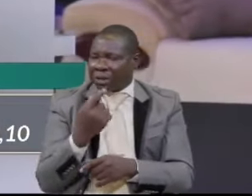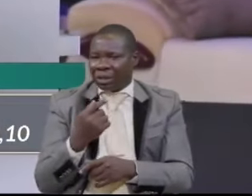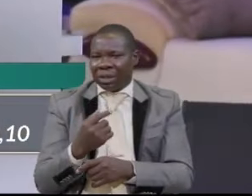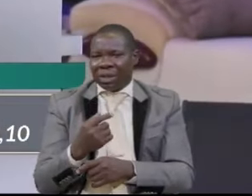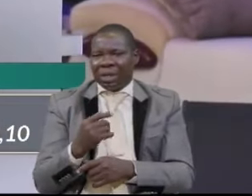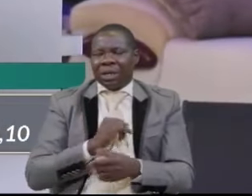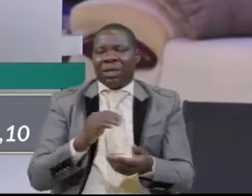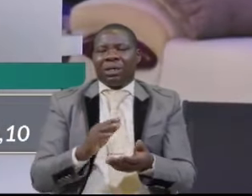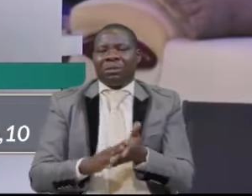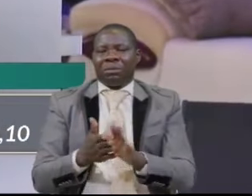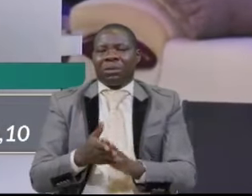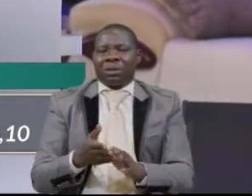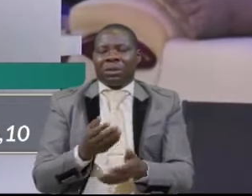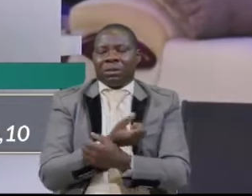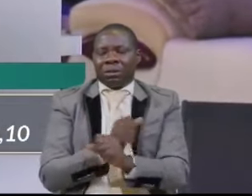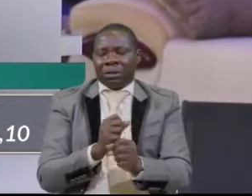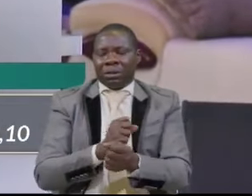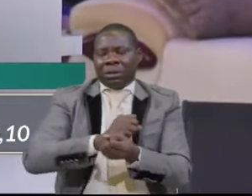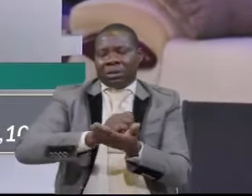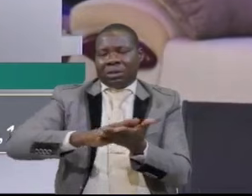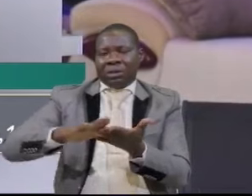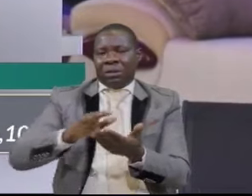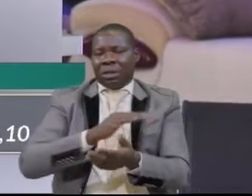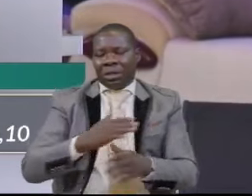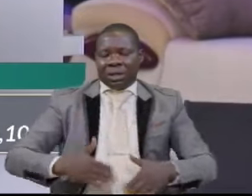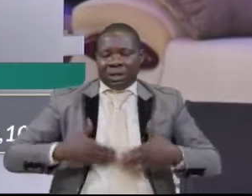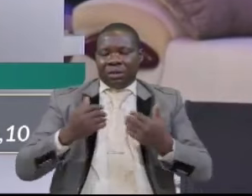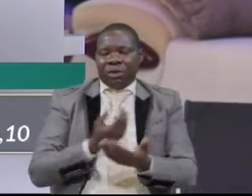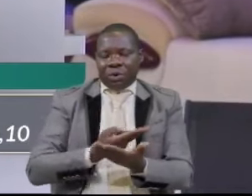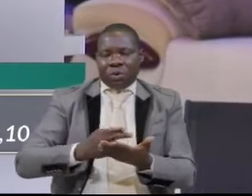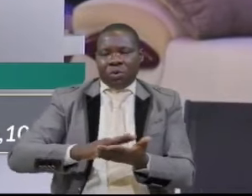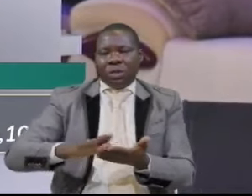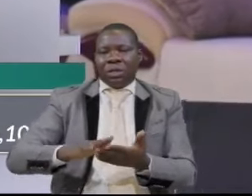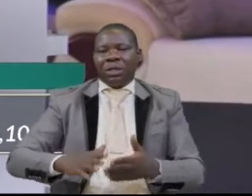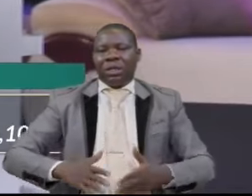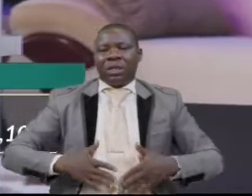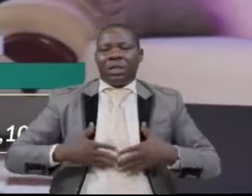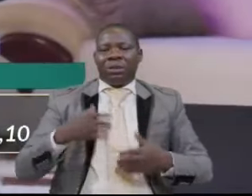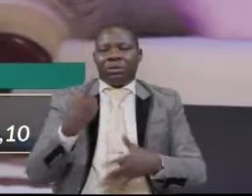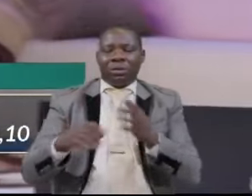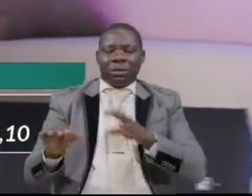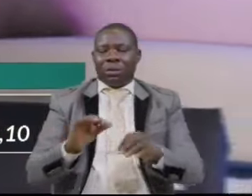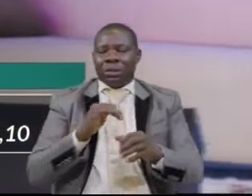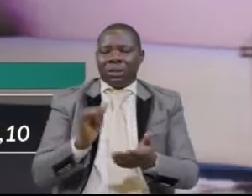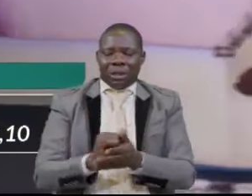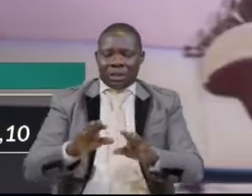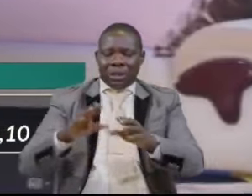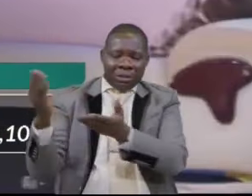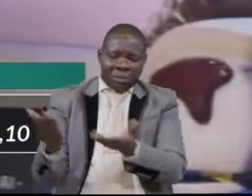became sanctified, and I lived a holy life. And what did that earn me? Persecution, lions,